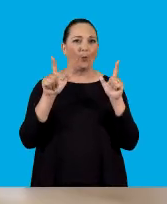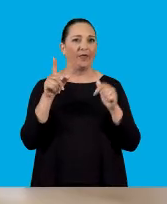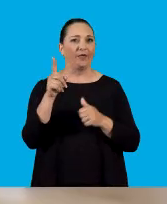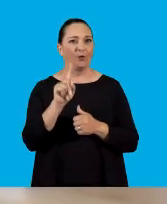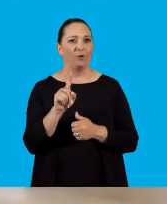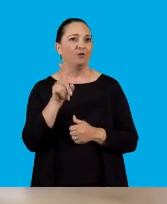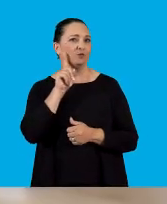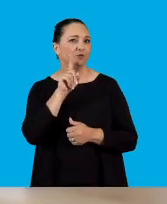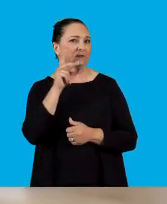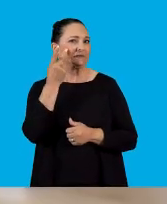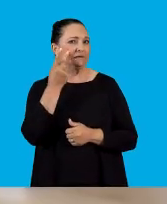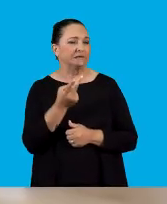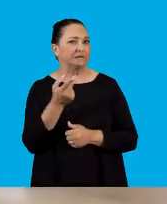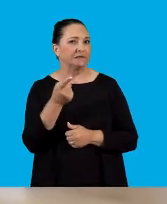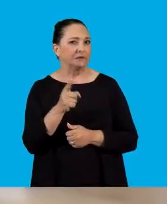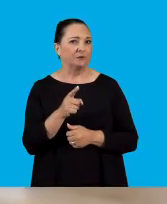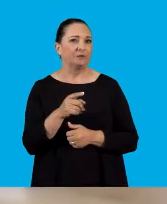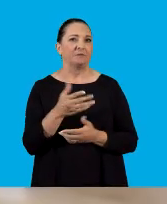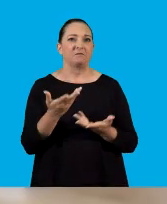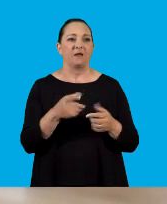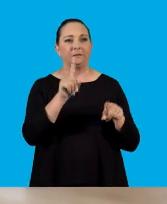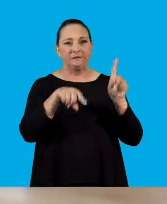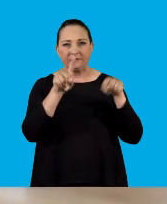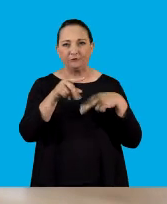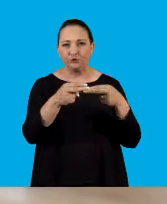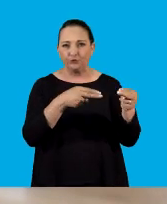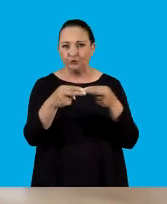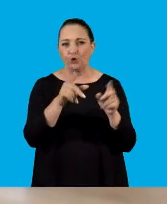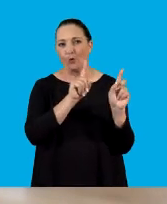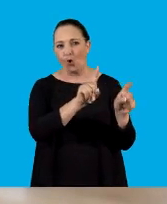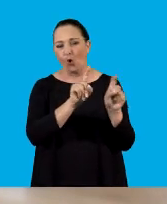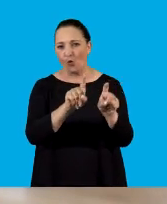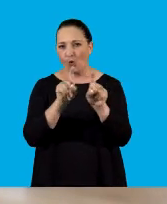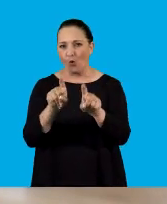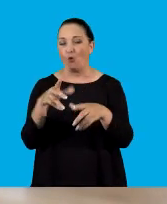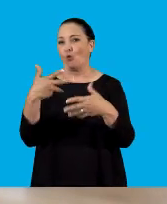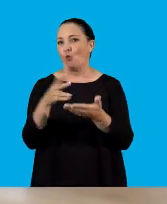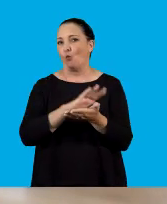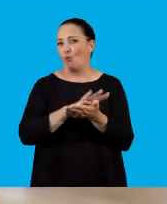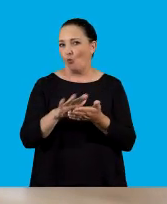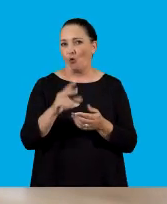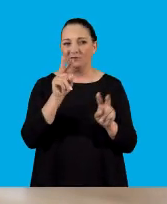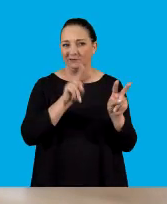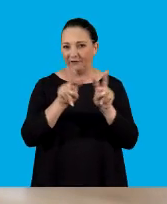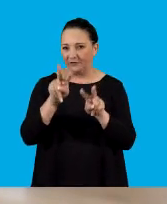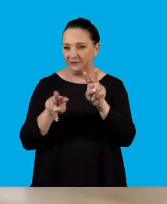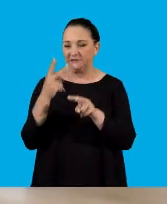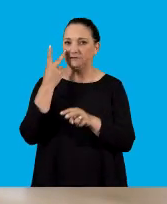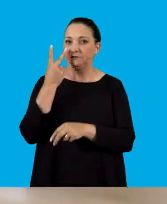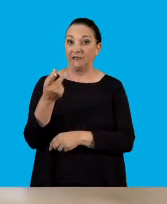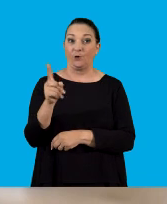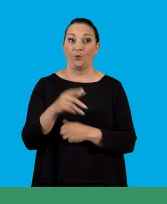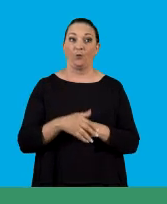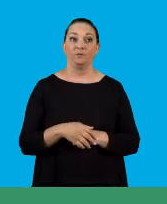you always see this when you go to different shopping centers or to different malls. This is what you see